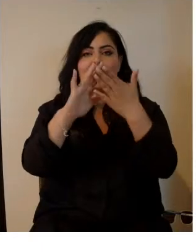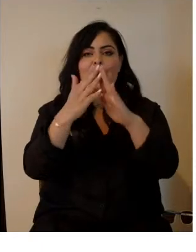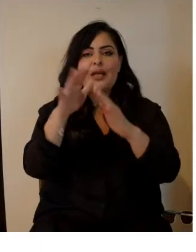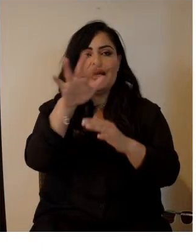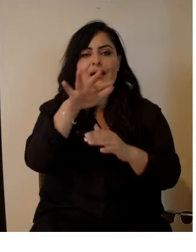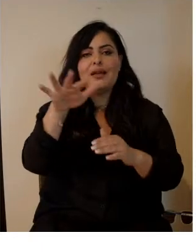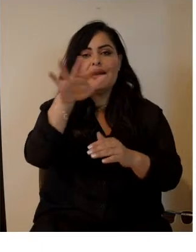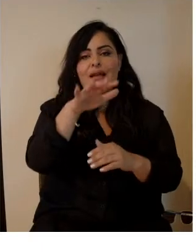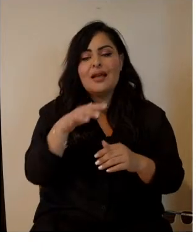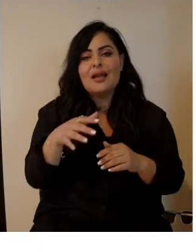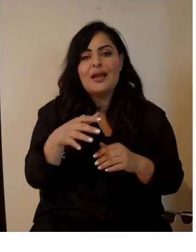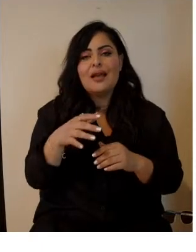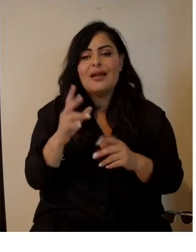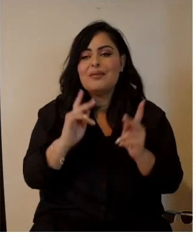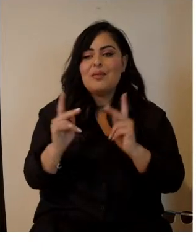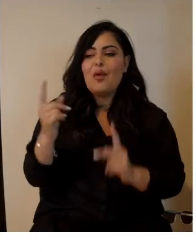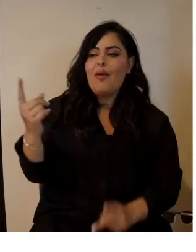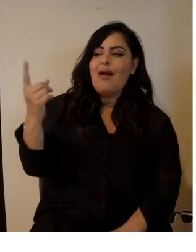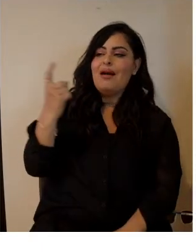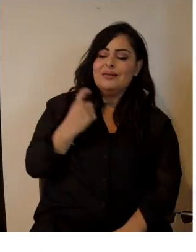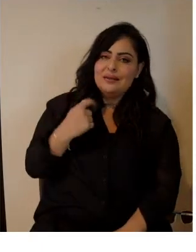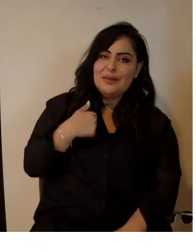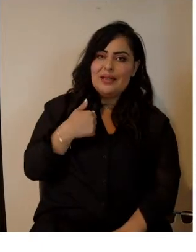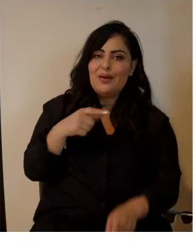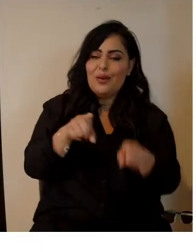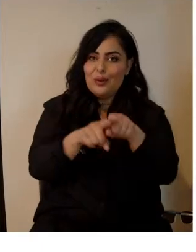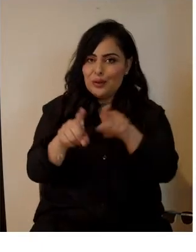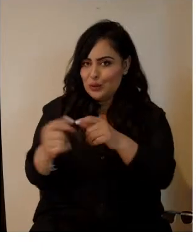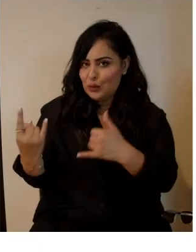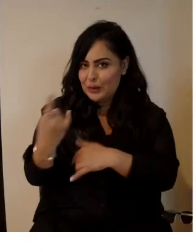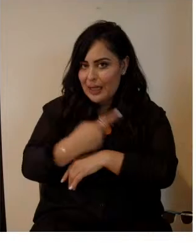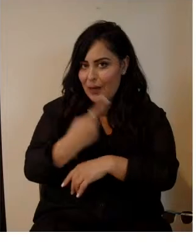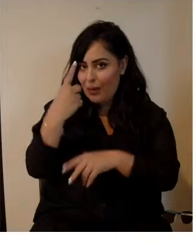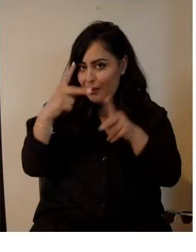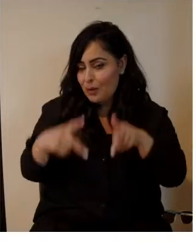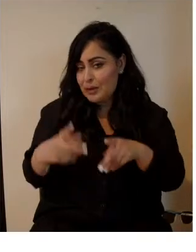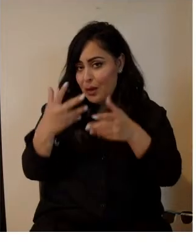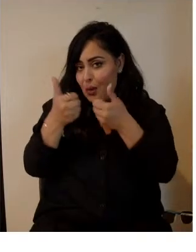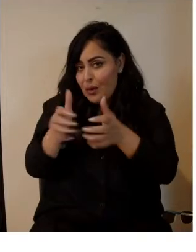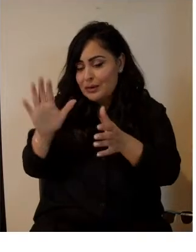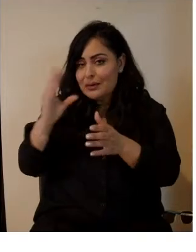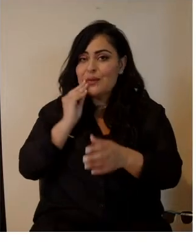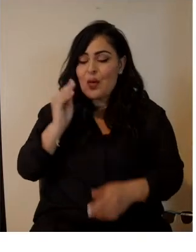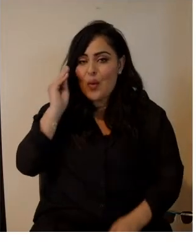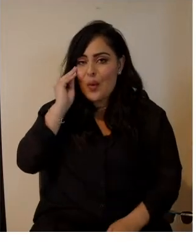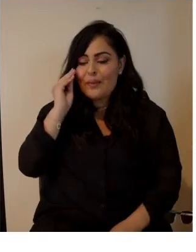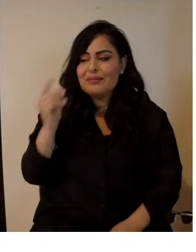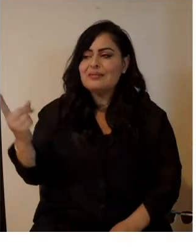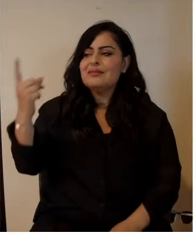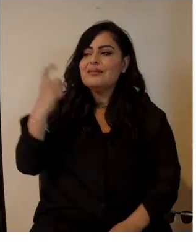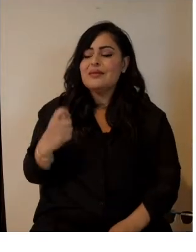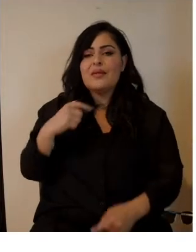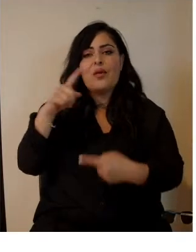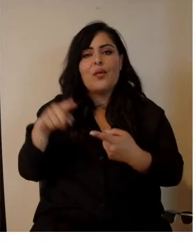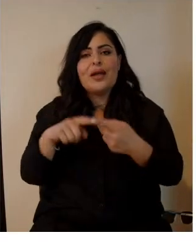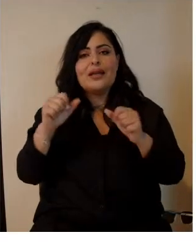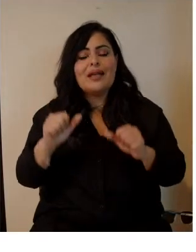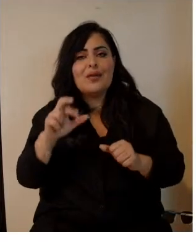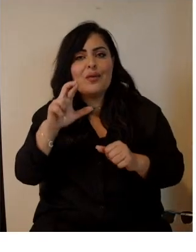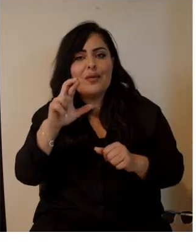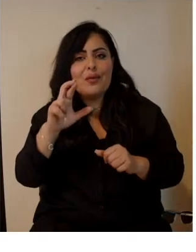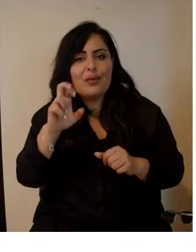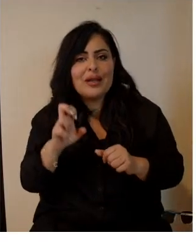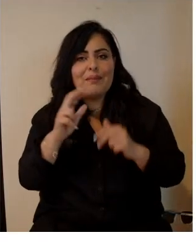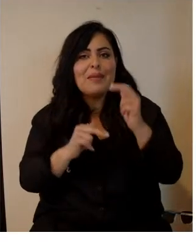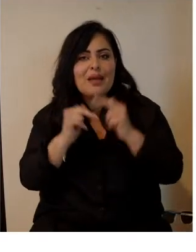one question I get asked, and even today coming here, someone who lost their home, is when are we going to be able to rebuild, and please don't